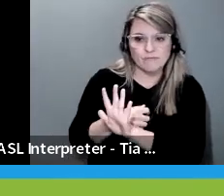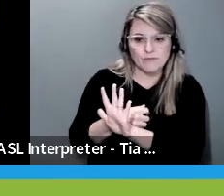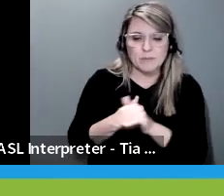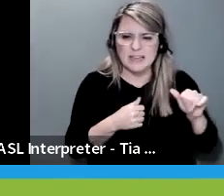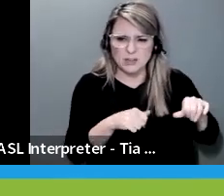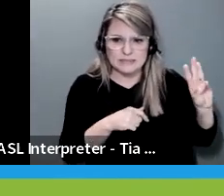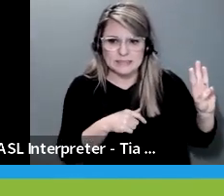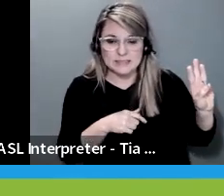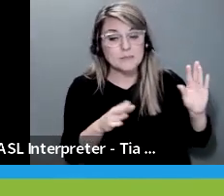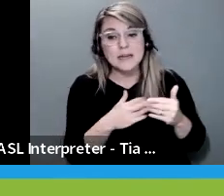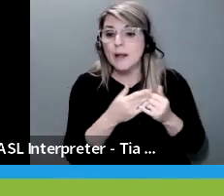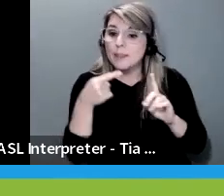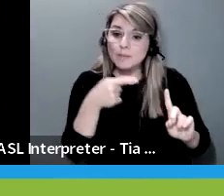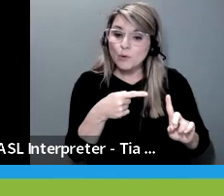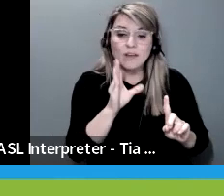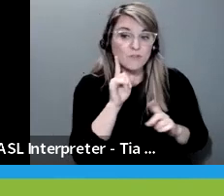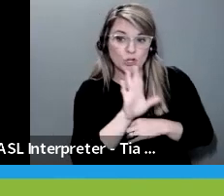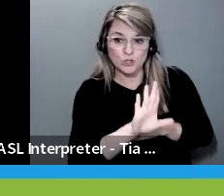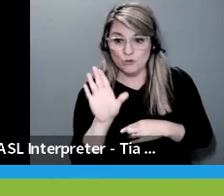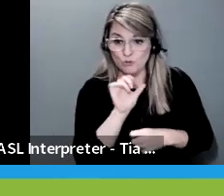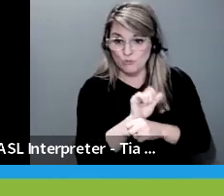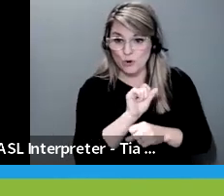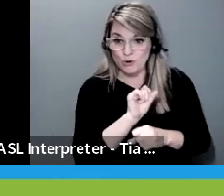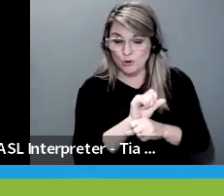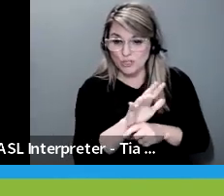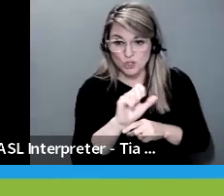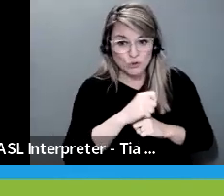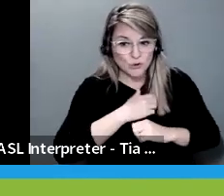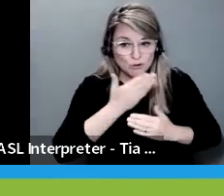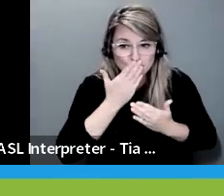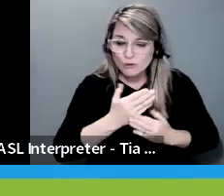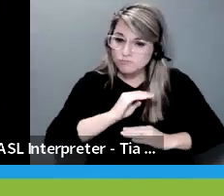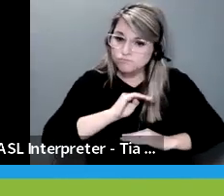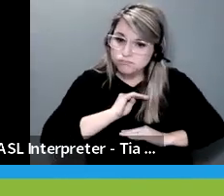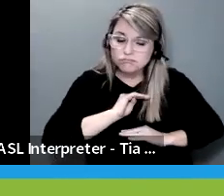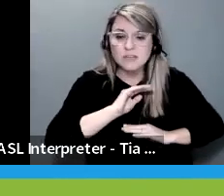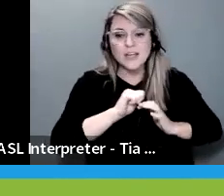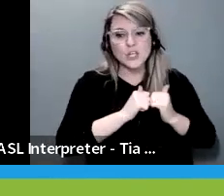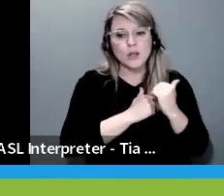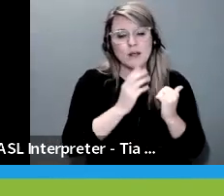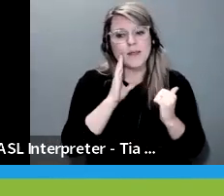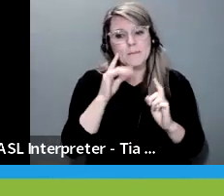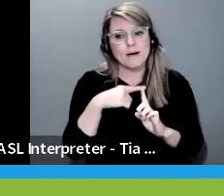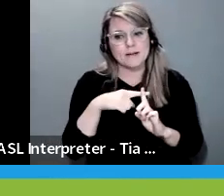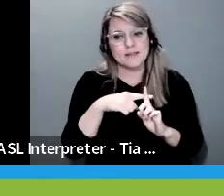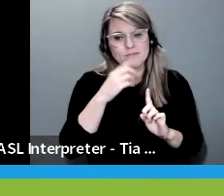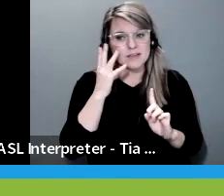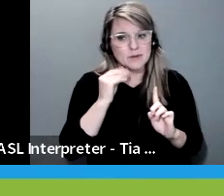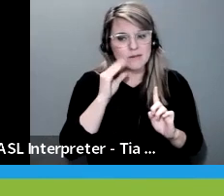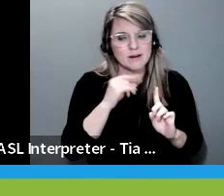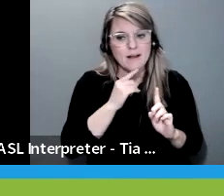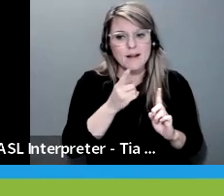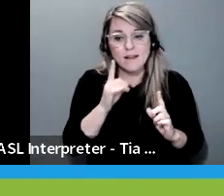for your work to be done well, the work in building protective factors and positive experiences in the lives of